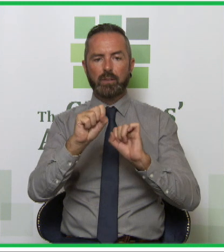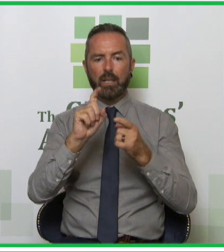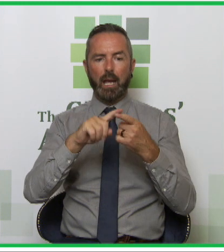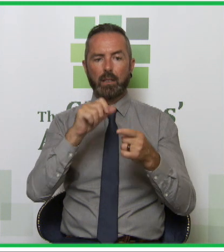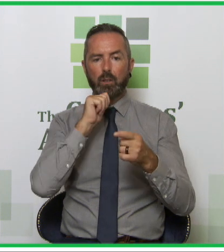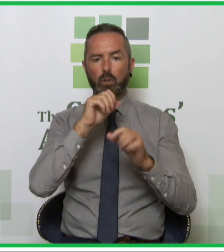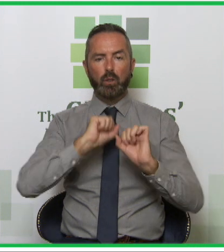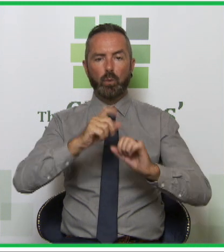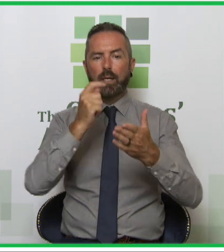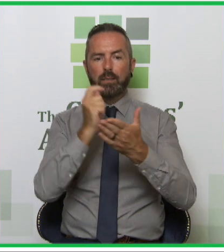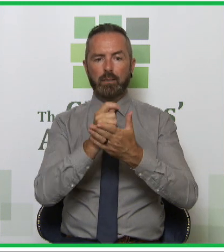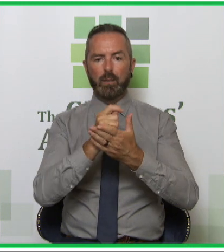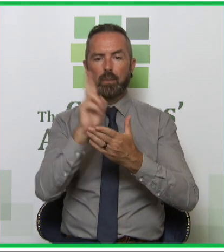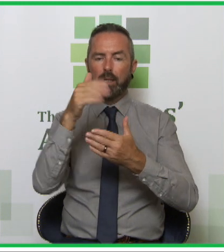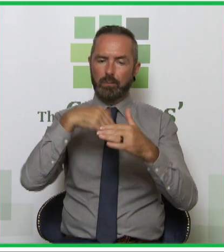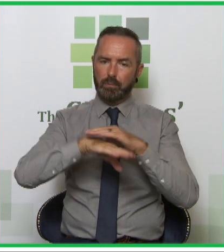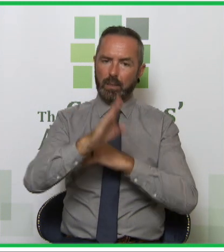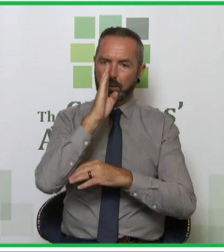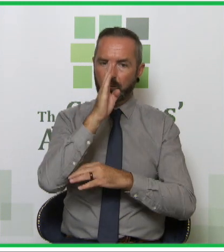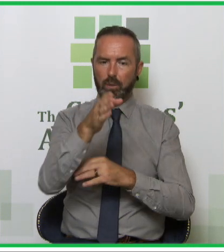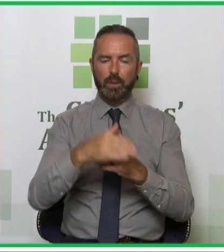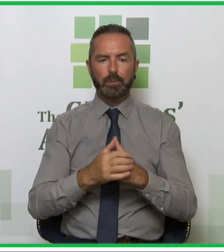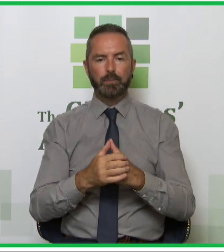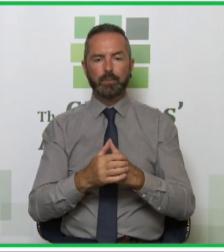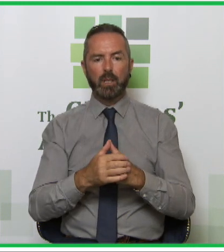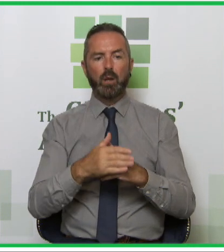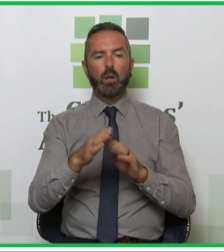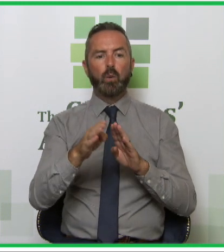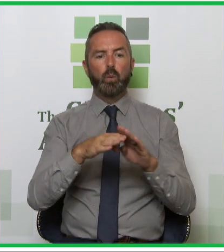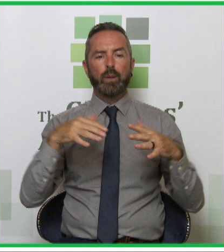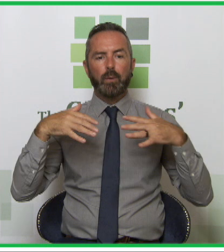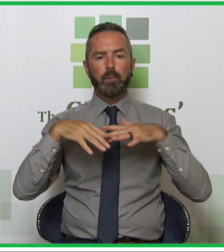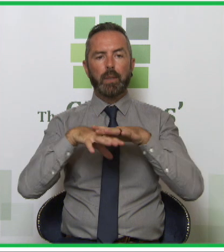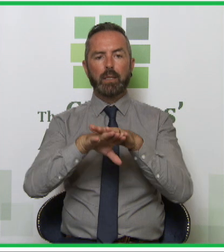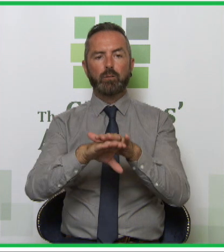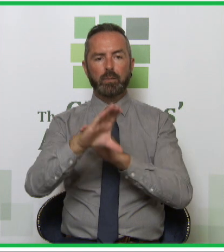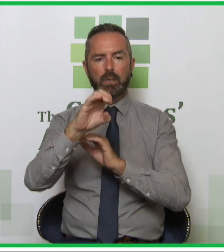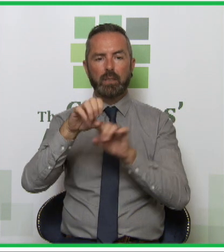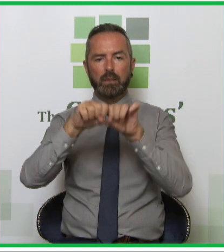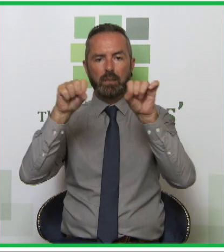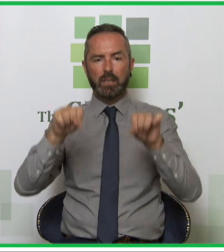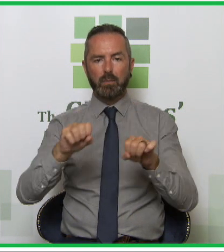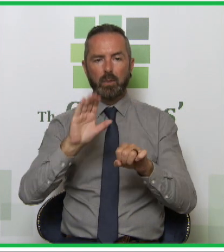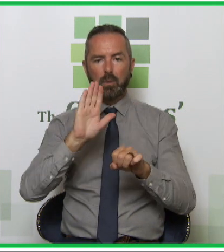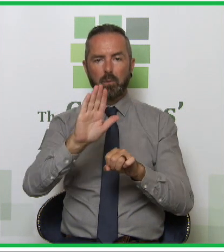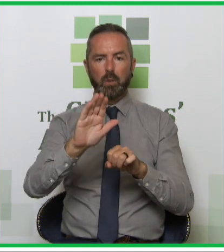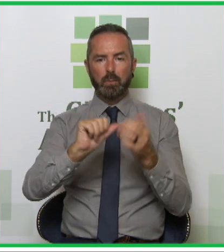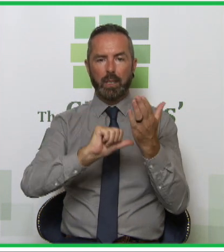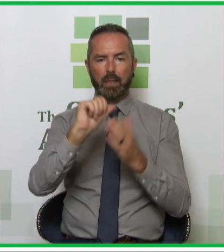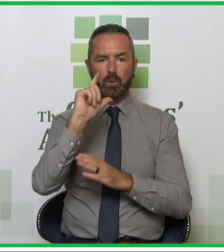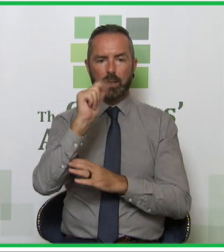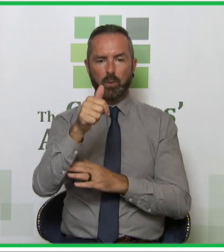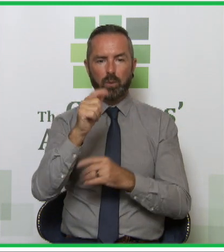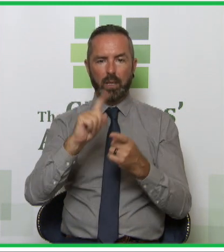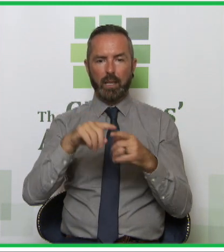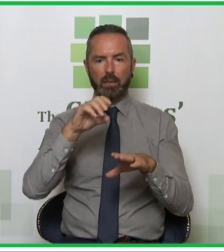be on a qualifying payment for any particular timeline. Whereas on a mainstream CE scheme, the person has to be 21 years and they